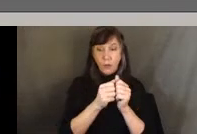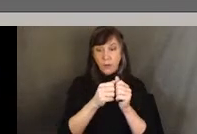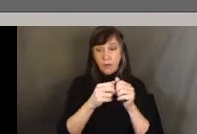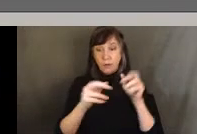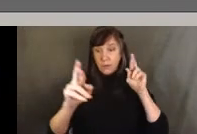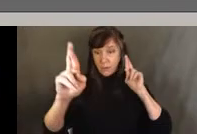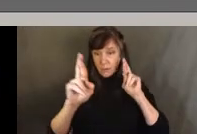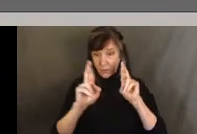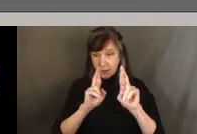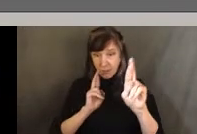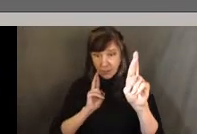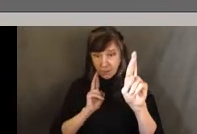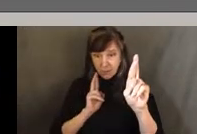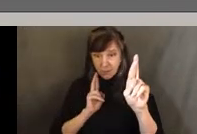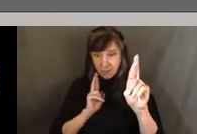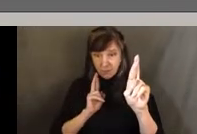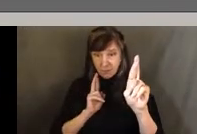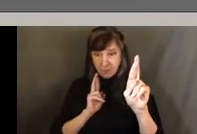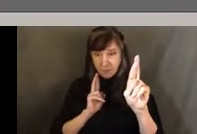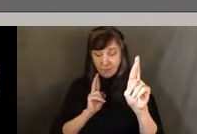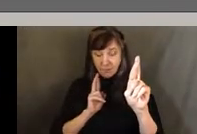respecting